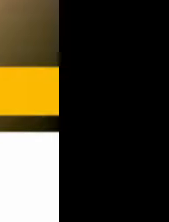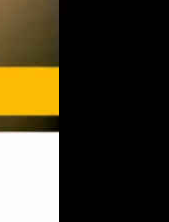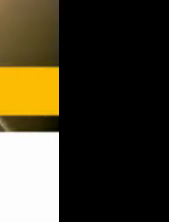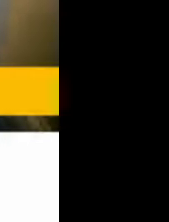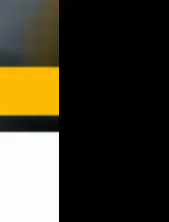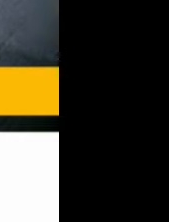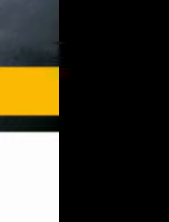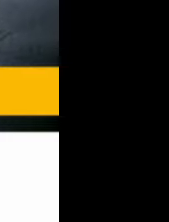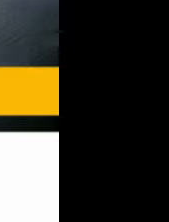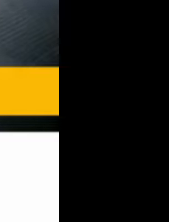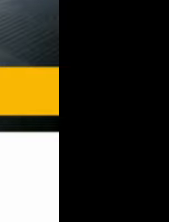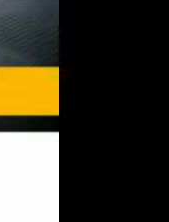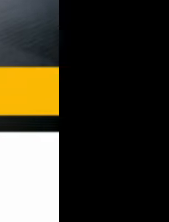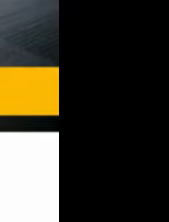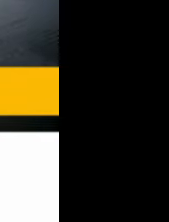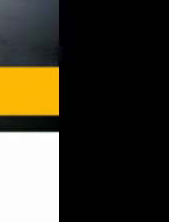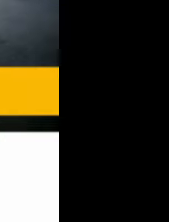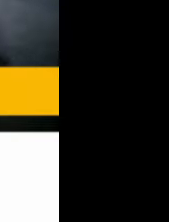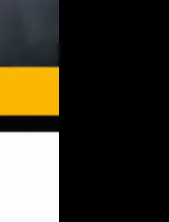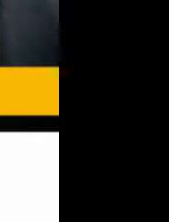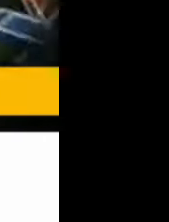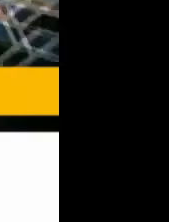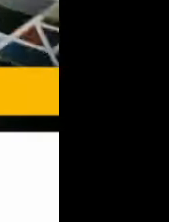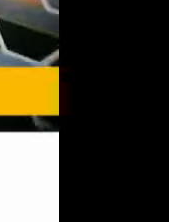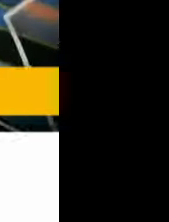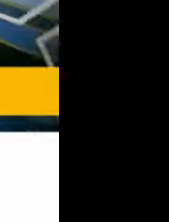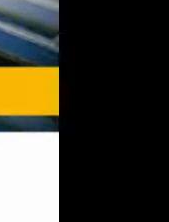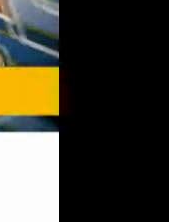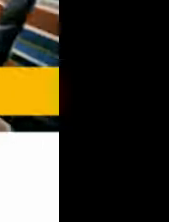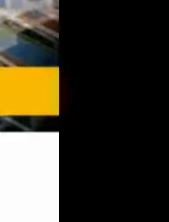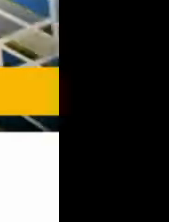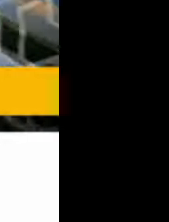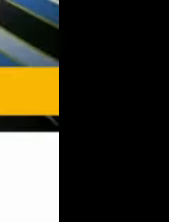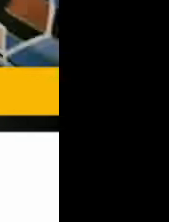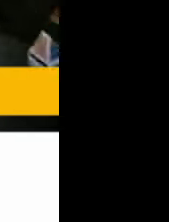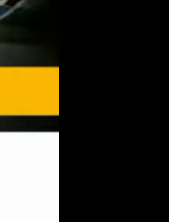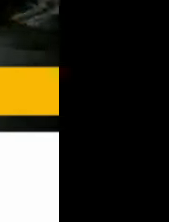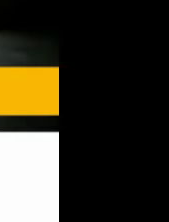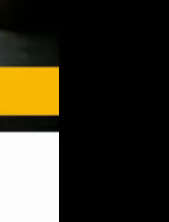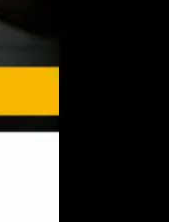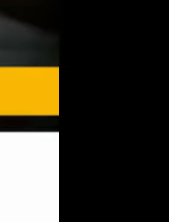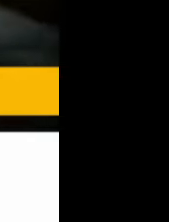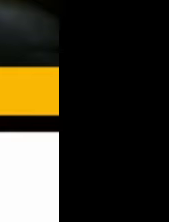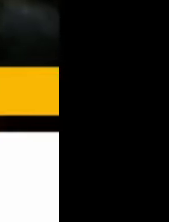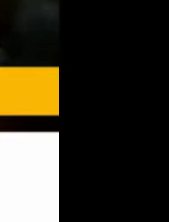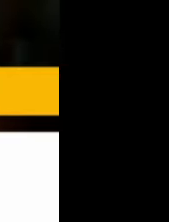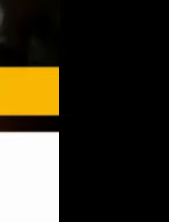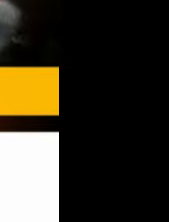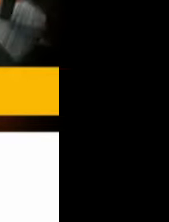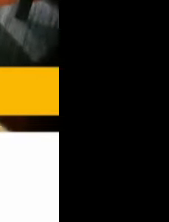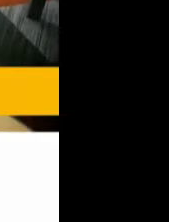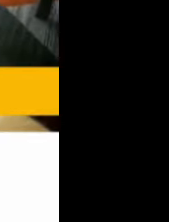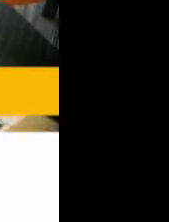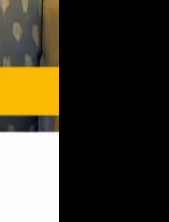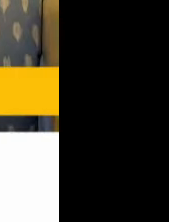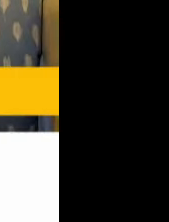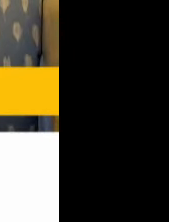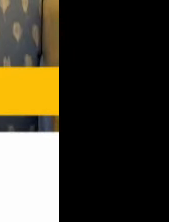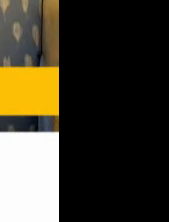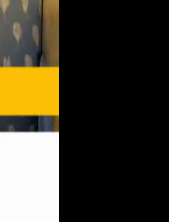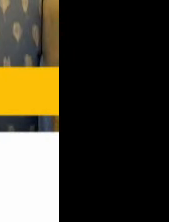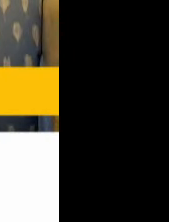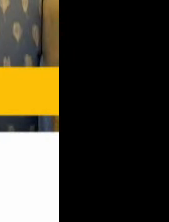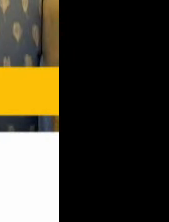When I joined PFS, I had interviews from Harley-Davidson and Rockwell Automation, and I picked Rockwell Automation to fulfill